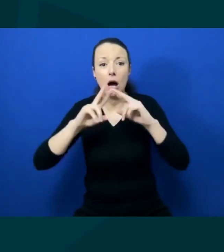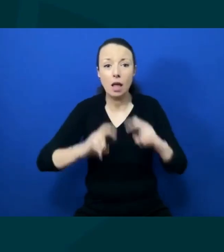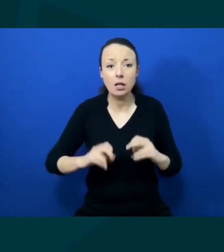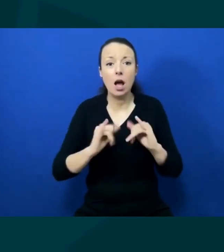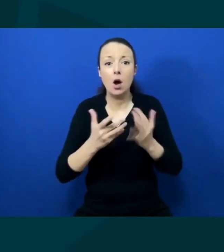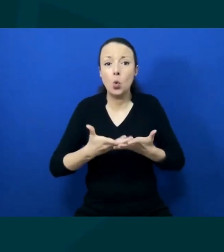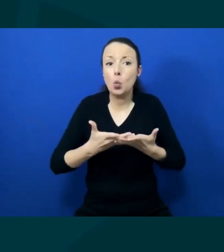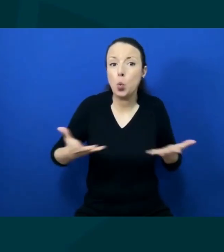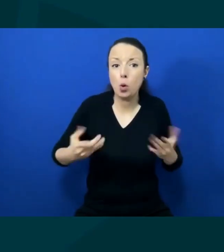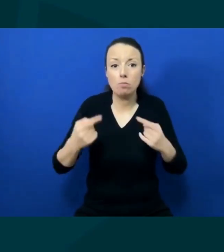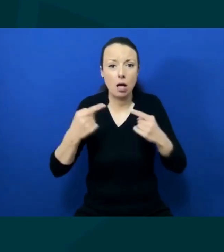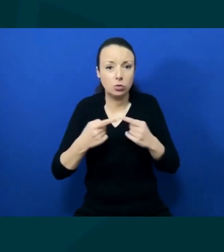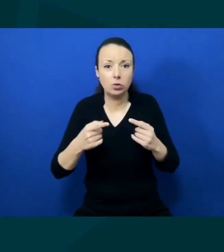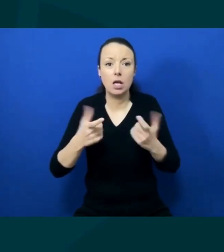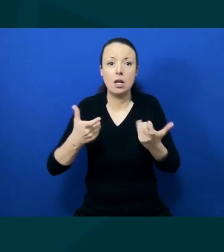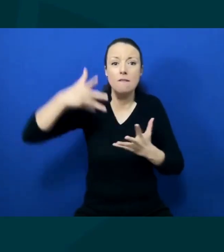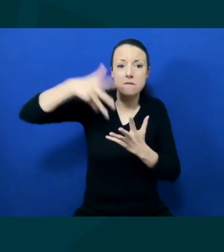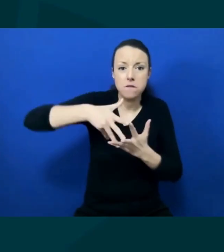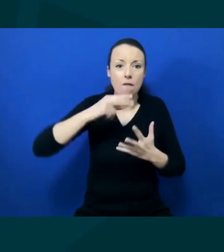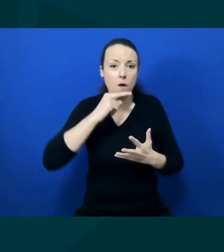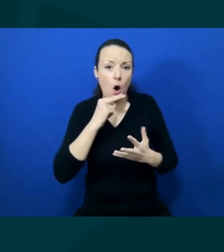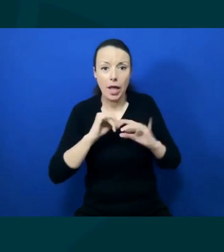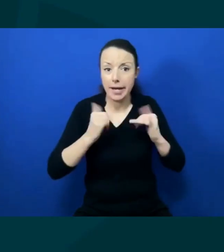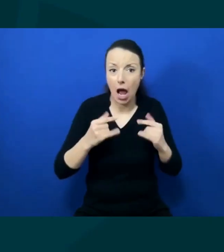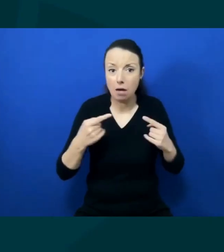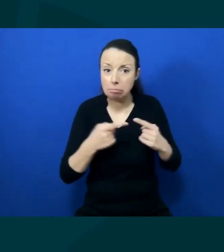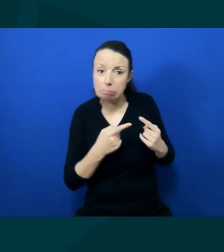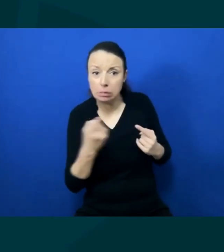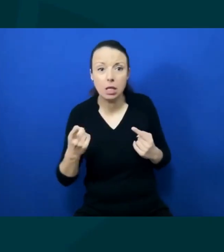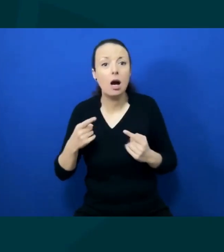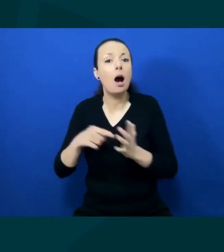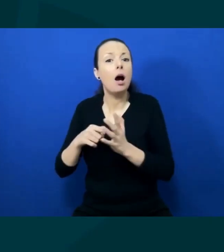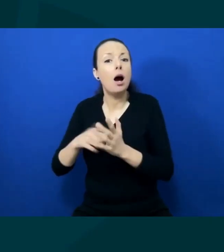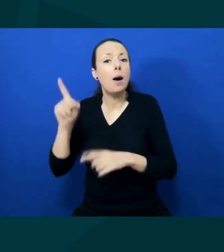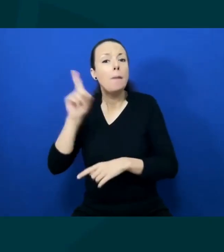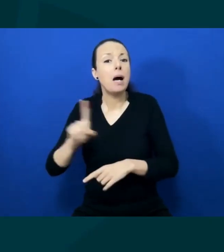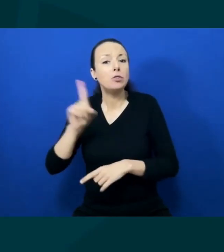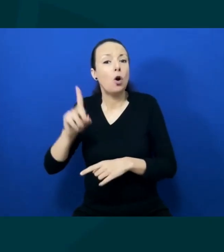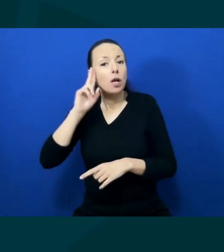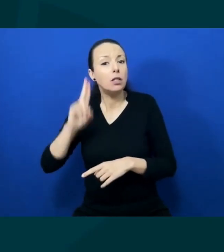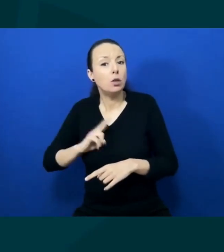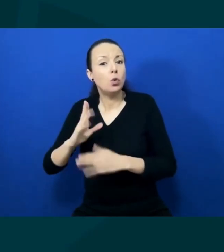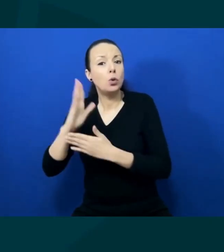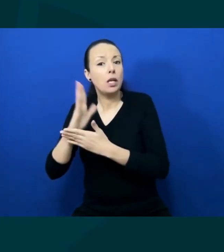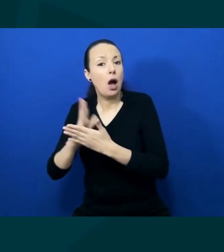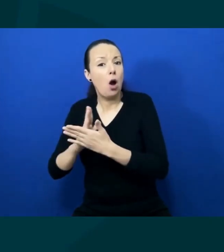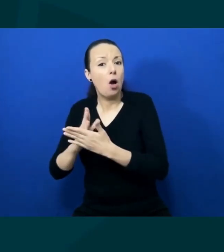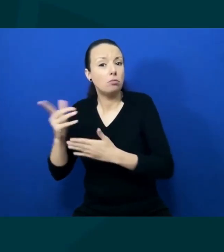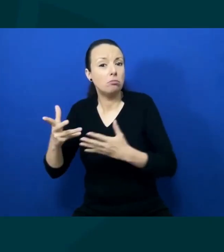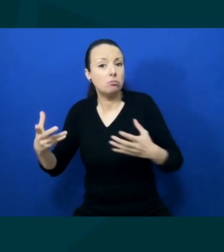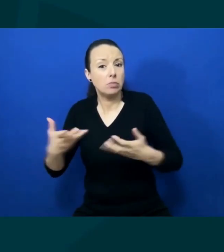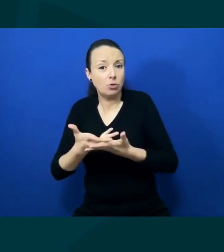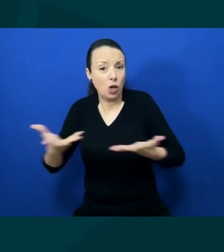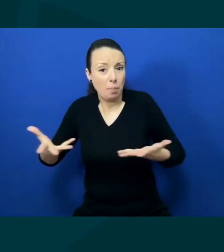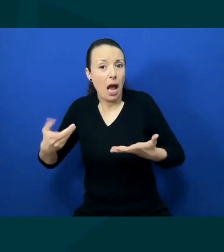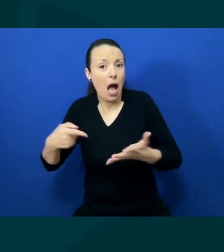the city analyzed the utility of land for water